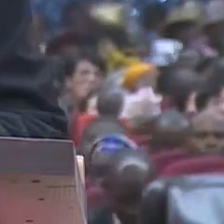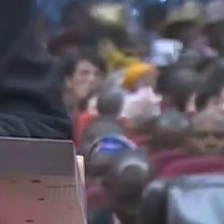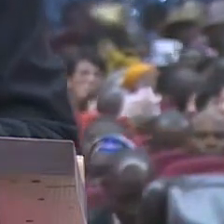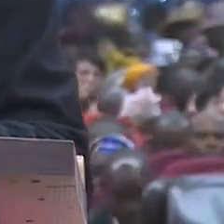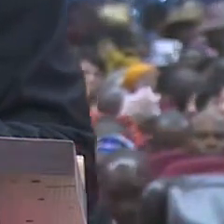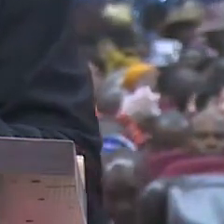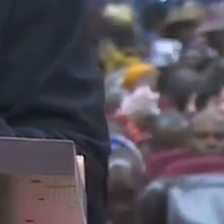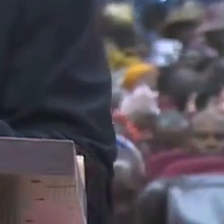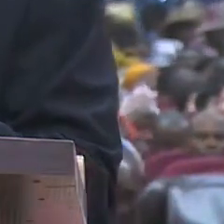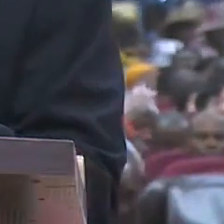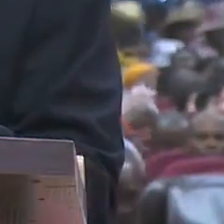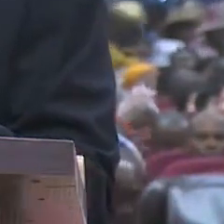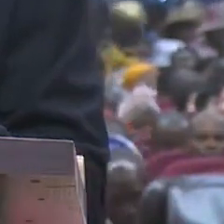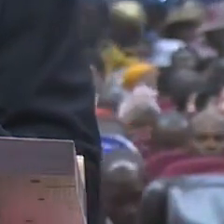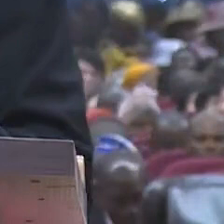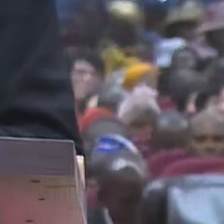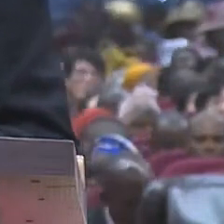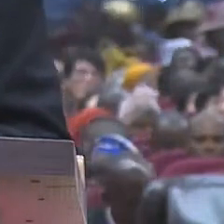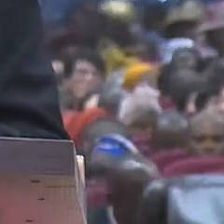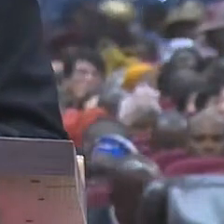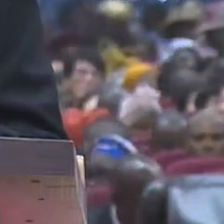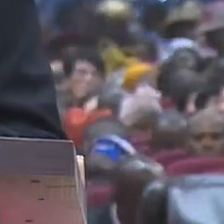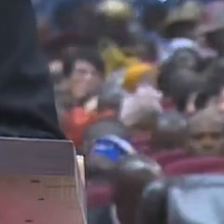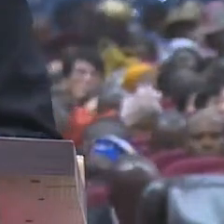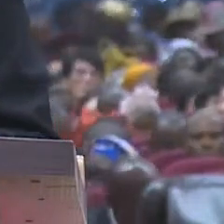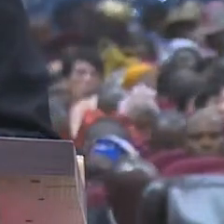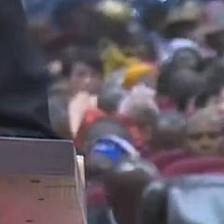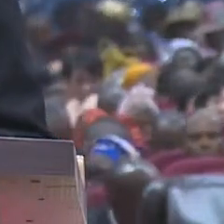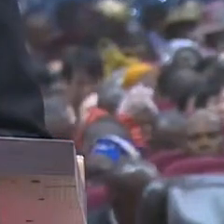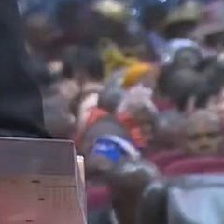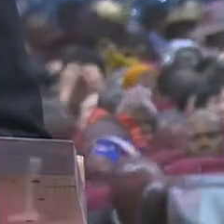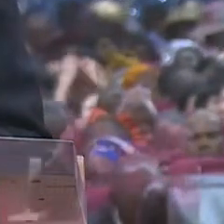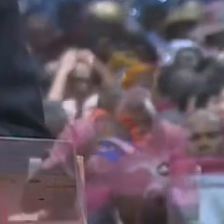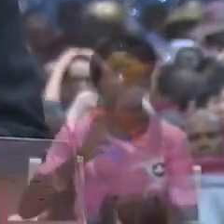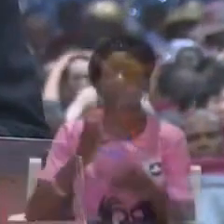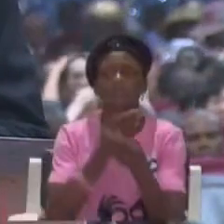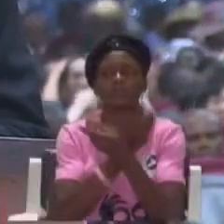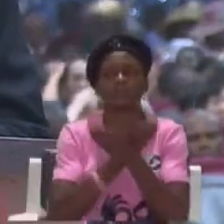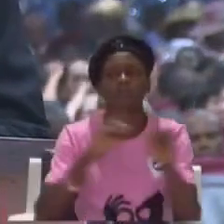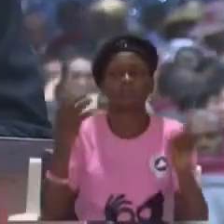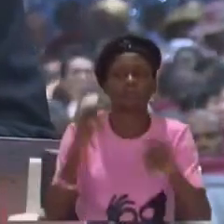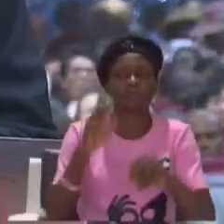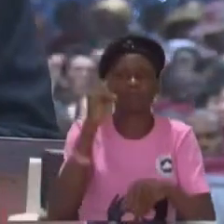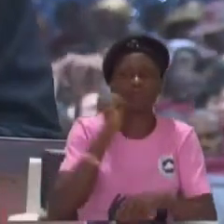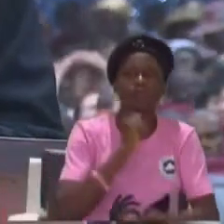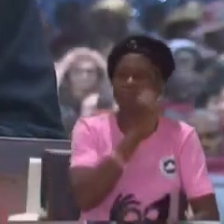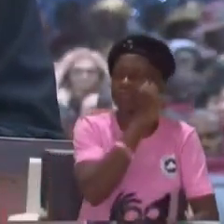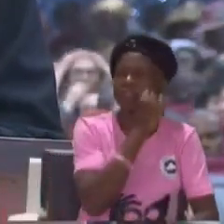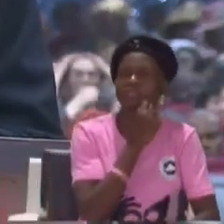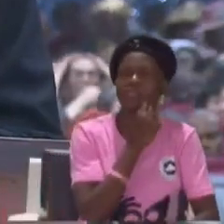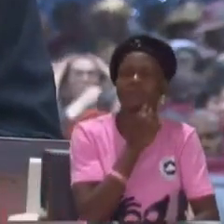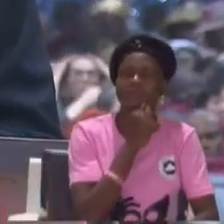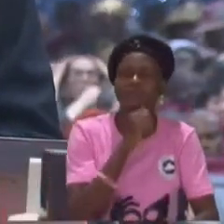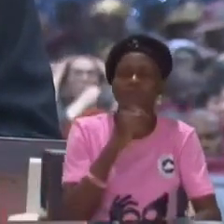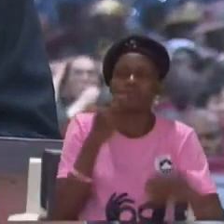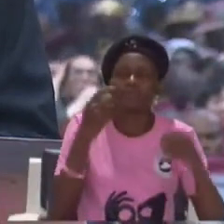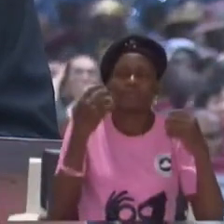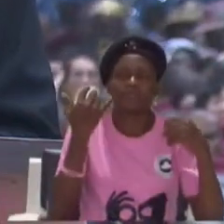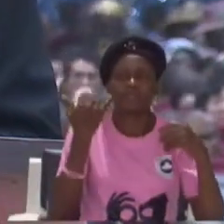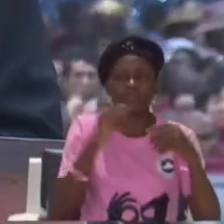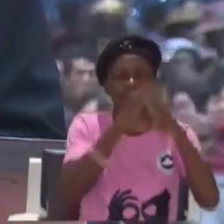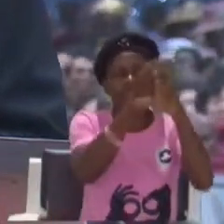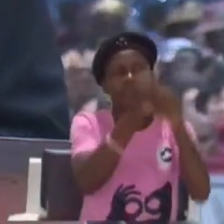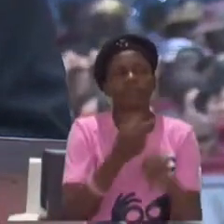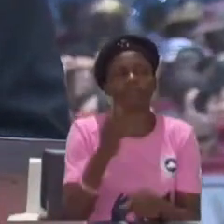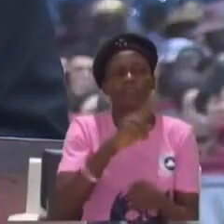that the GO prophesied that there will be deliveries of twins. They claimed their